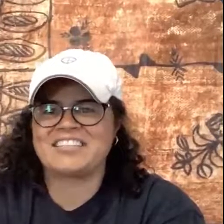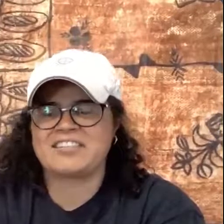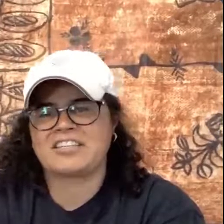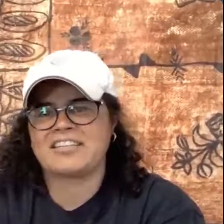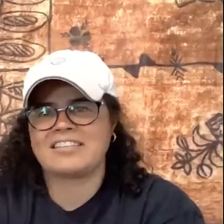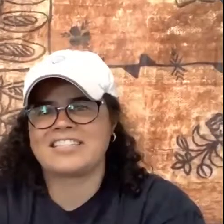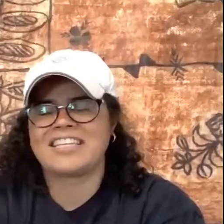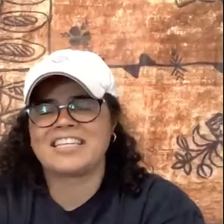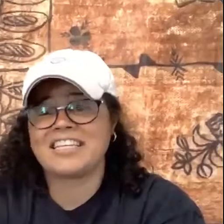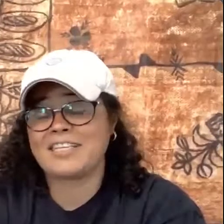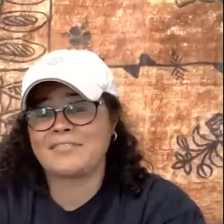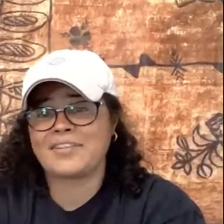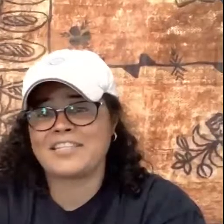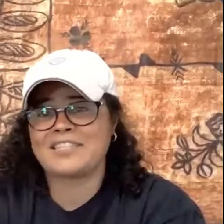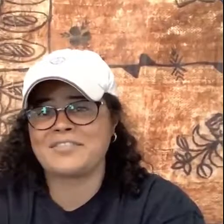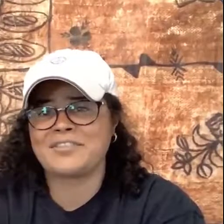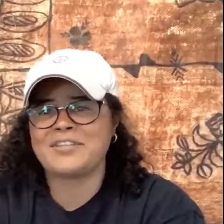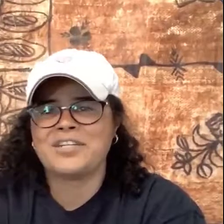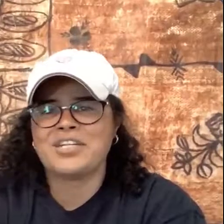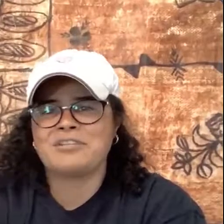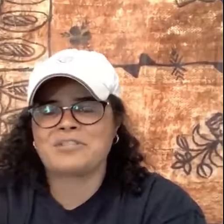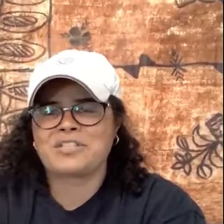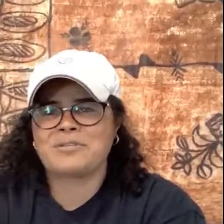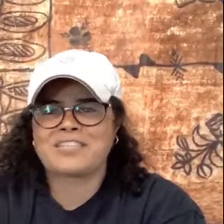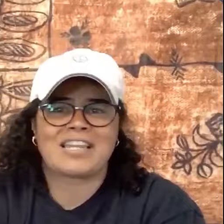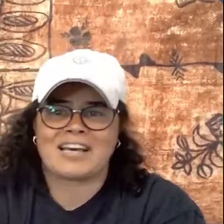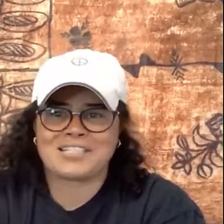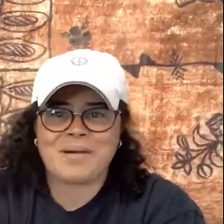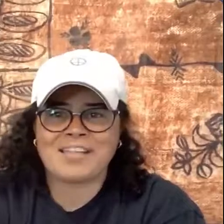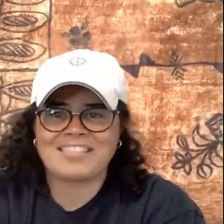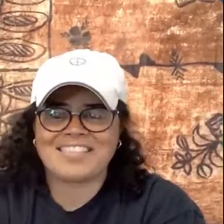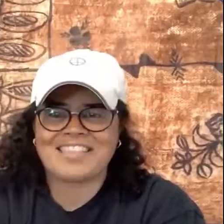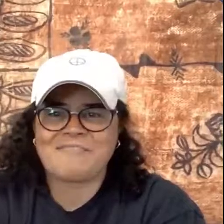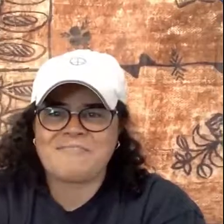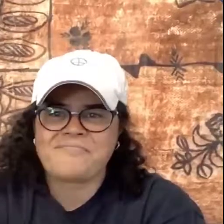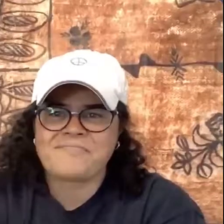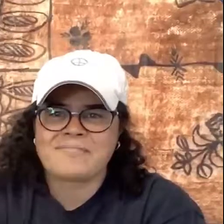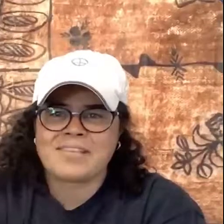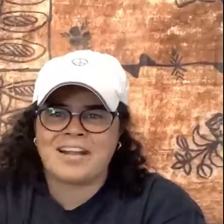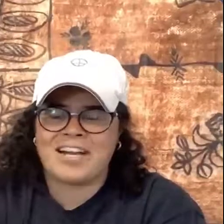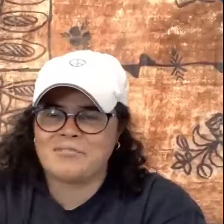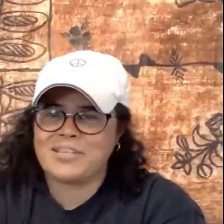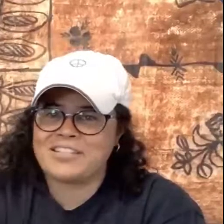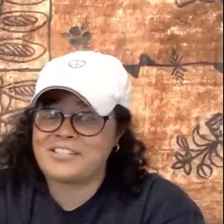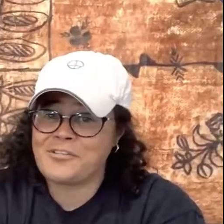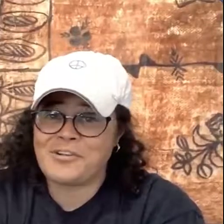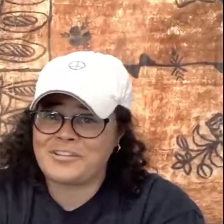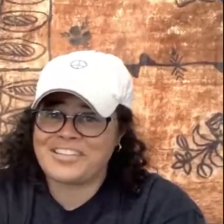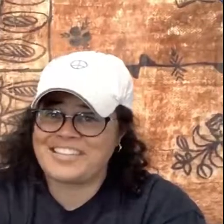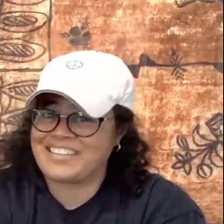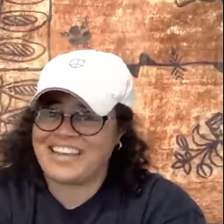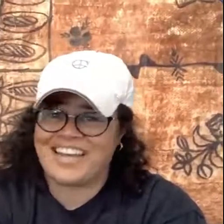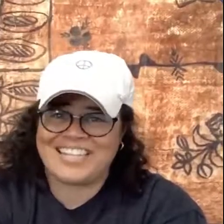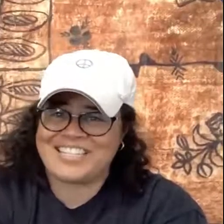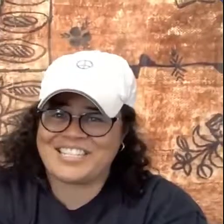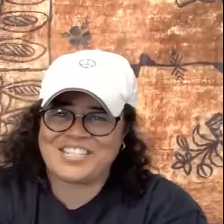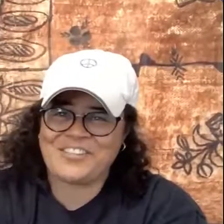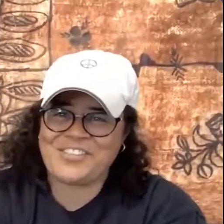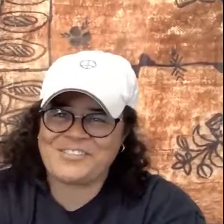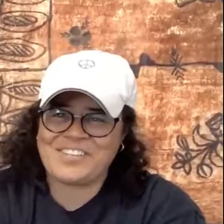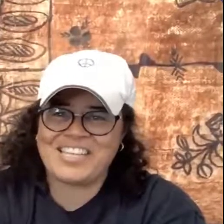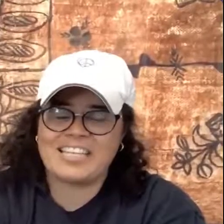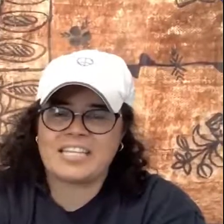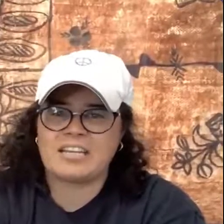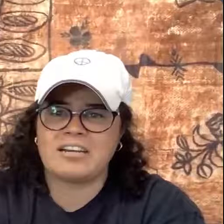the Indigenous Healing Festival, which was last month. We are so honored to